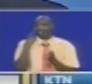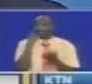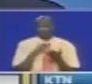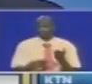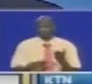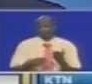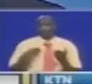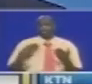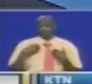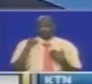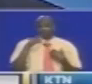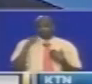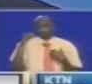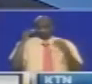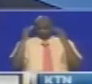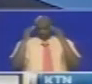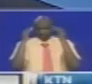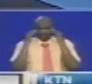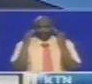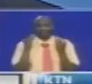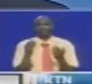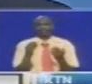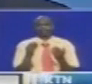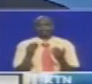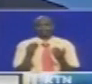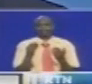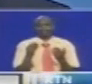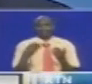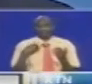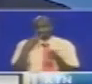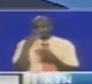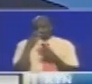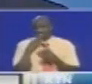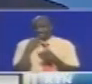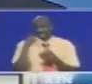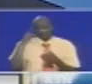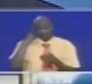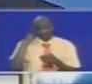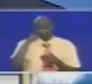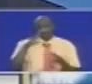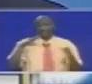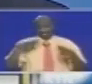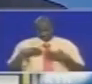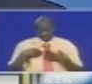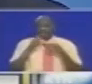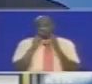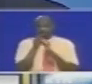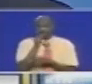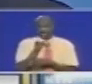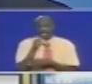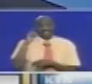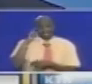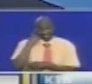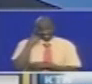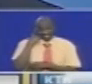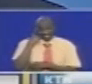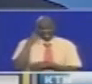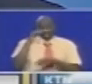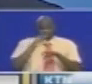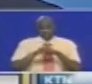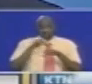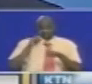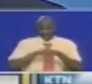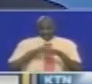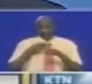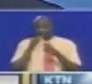they had gone to court, the Supreme Court overruled them, and they accepted the results. And I think it's not a good time or a